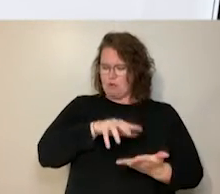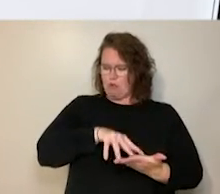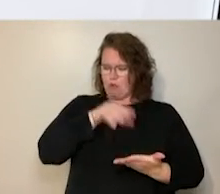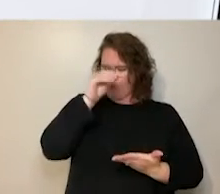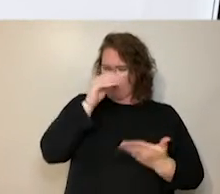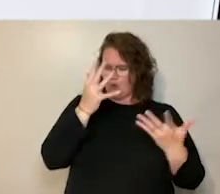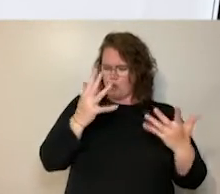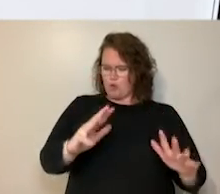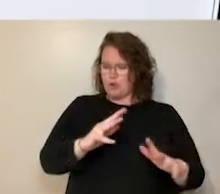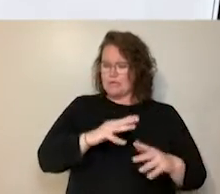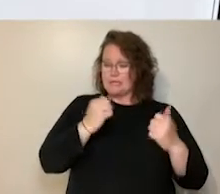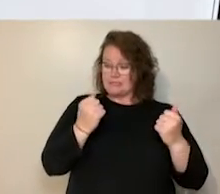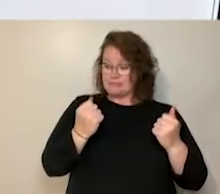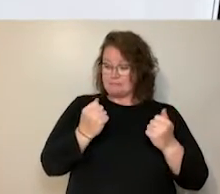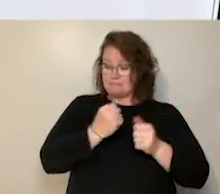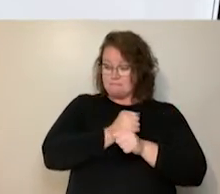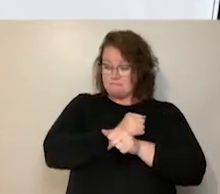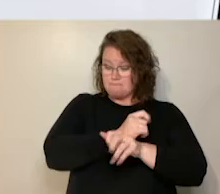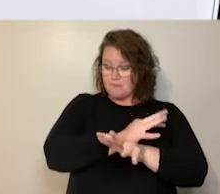friendly creatures.